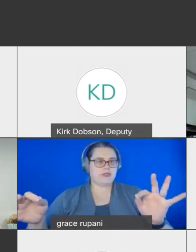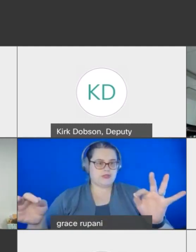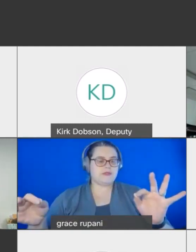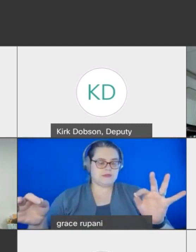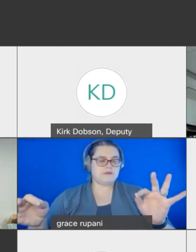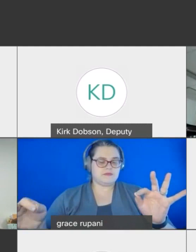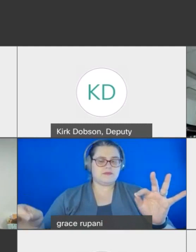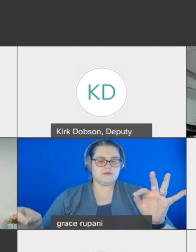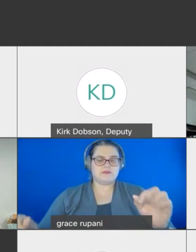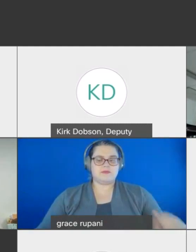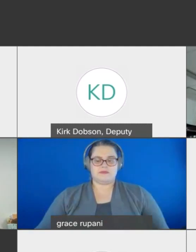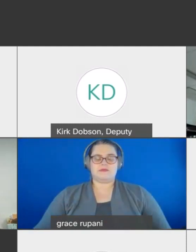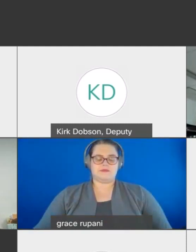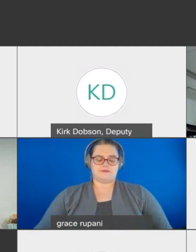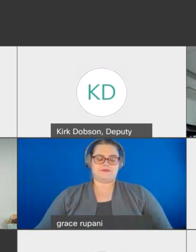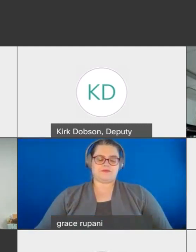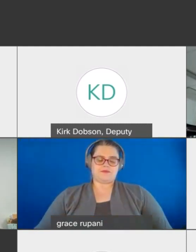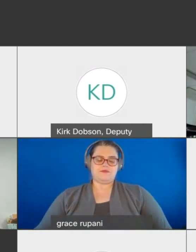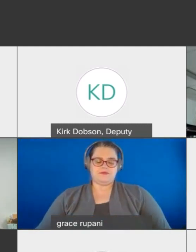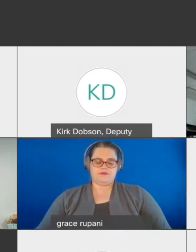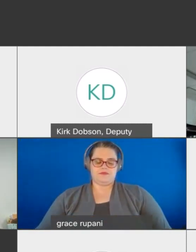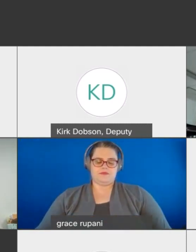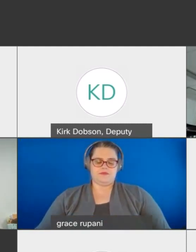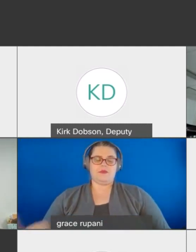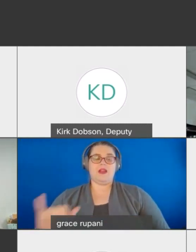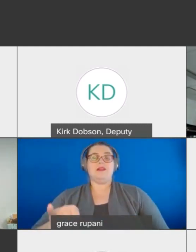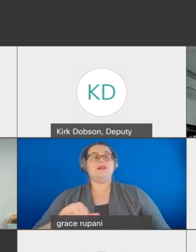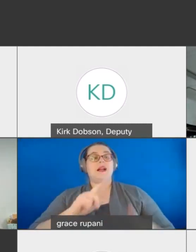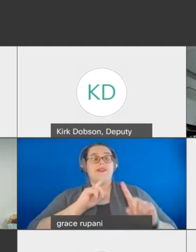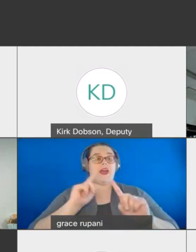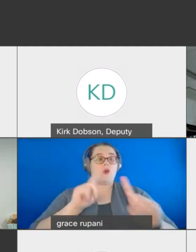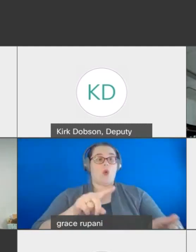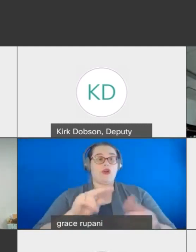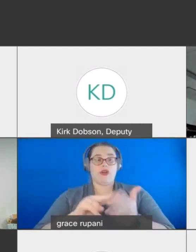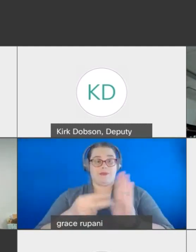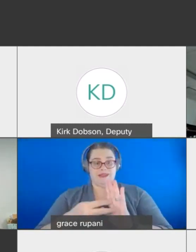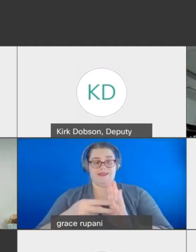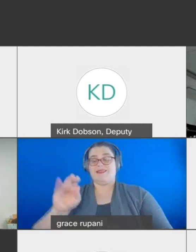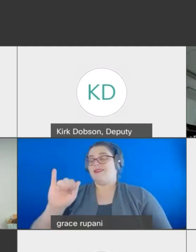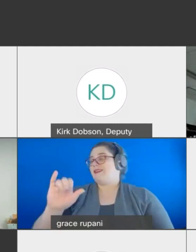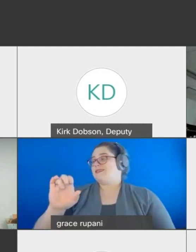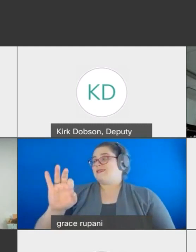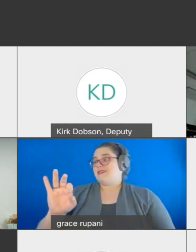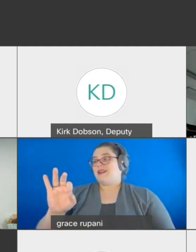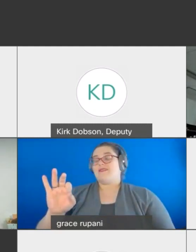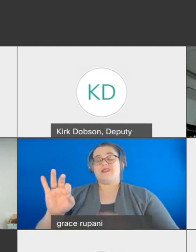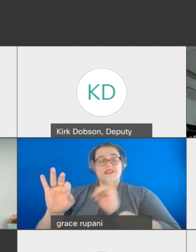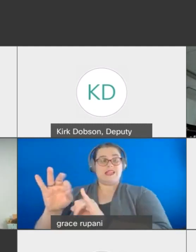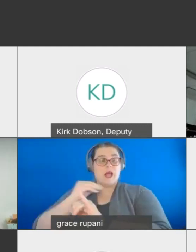does essentially is ends the stay-at-home order for people living in ICFs,